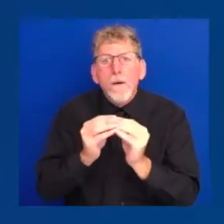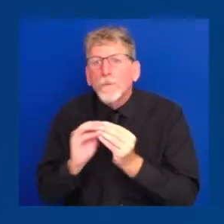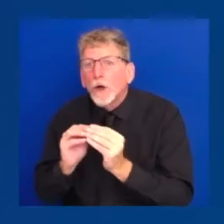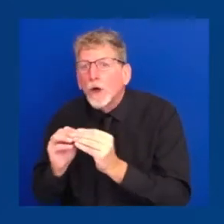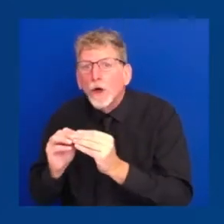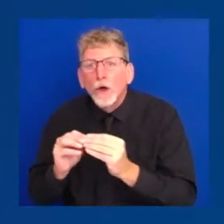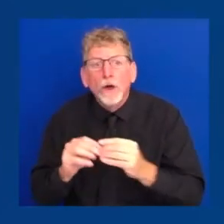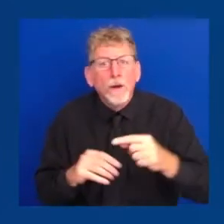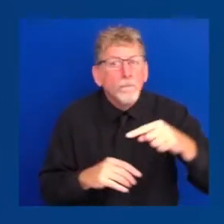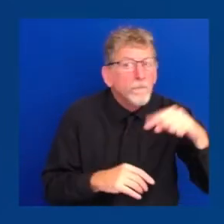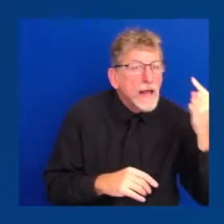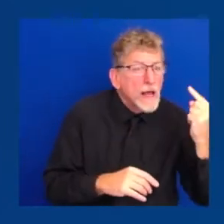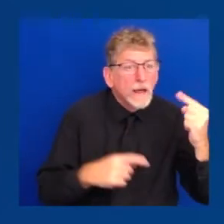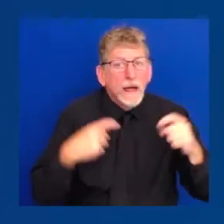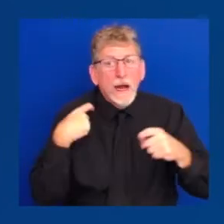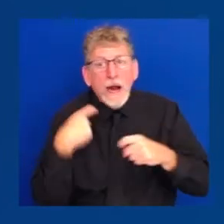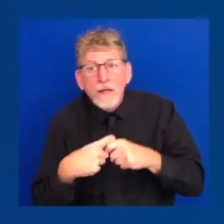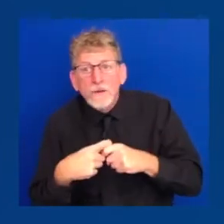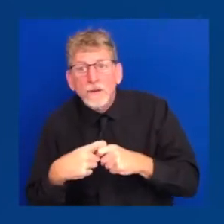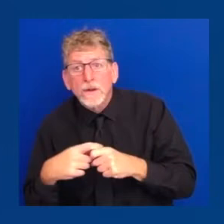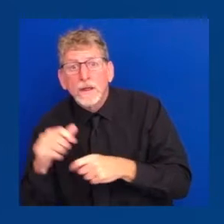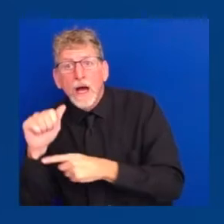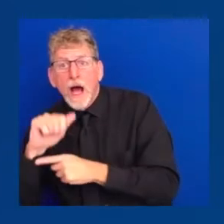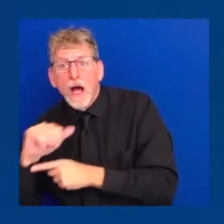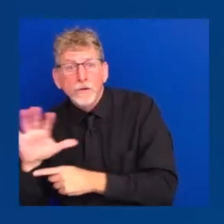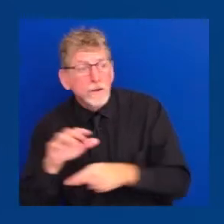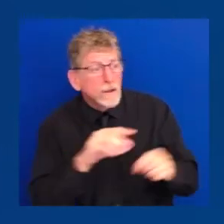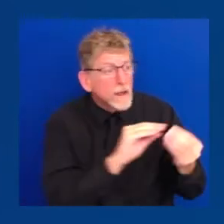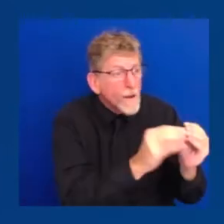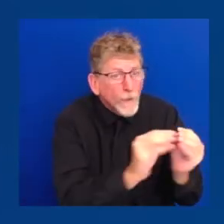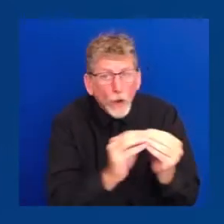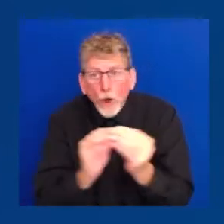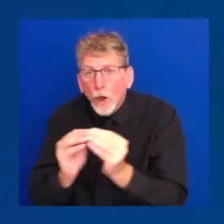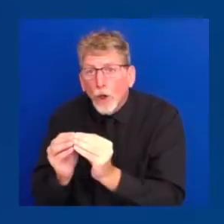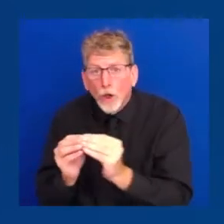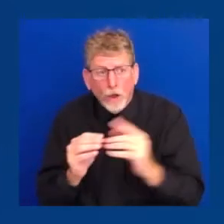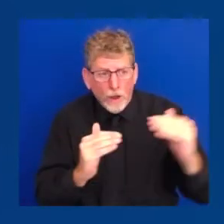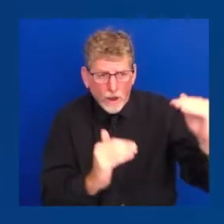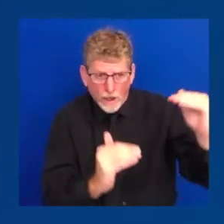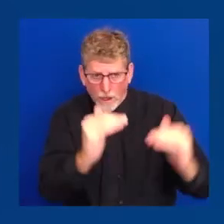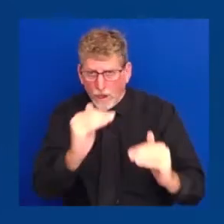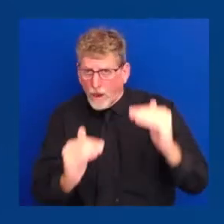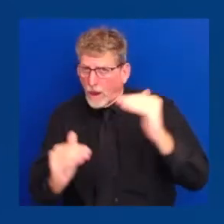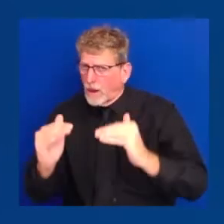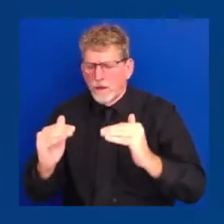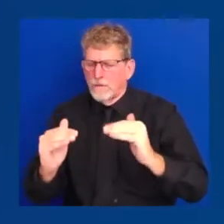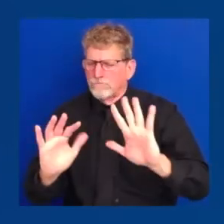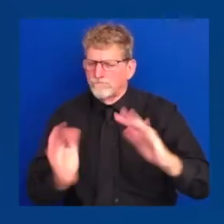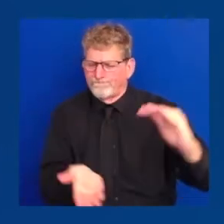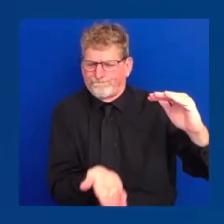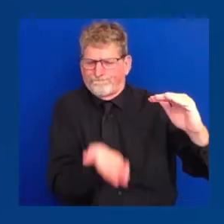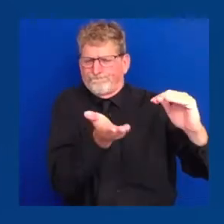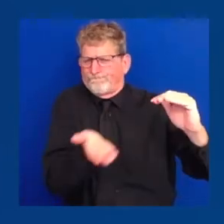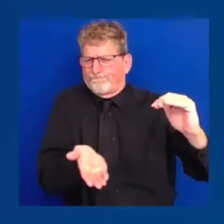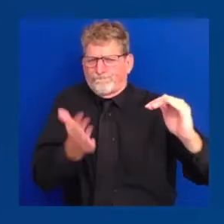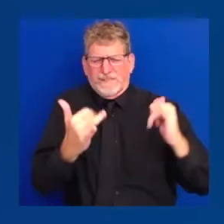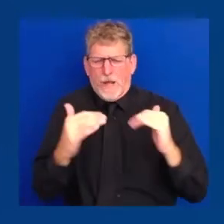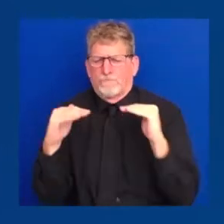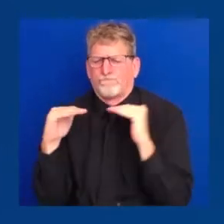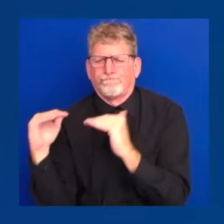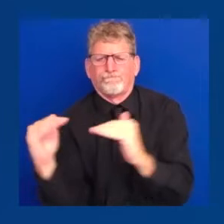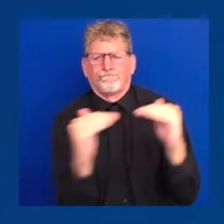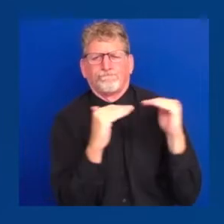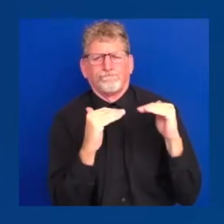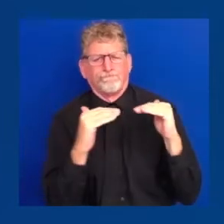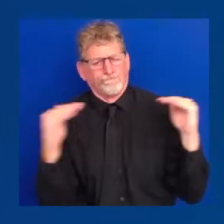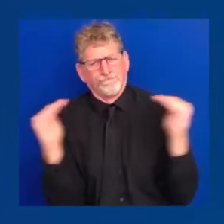This historic progress didn't happen overnight or by accident. It's the product of dedicated focus and hard work. We've surged